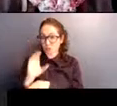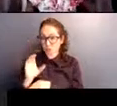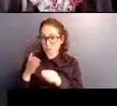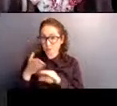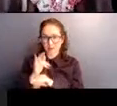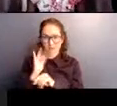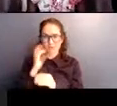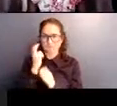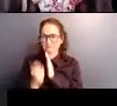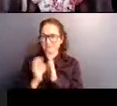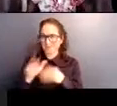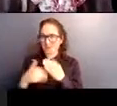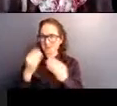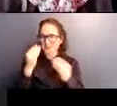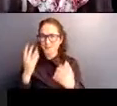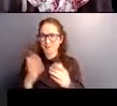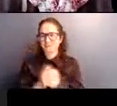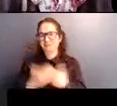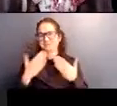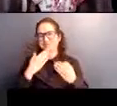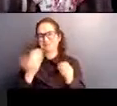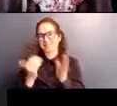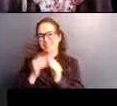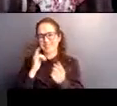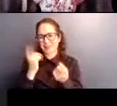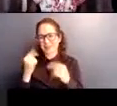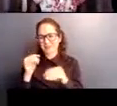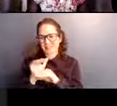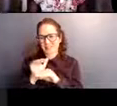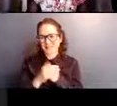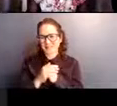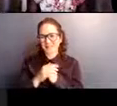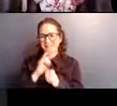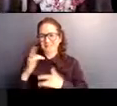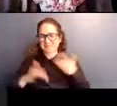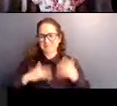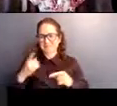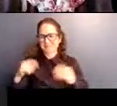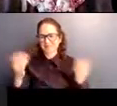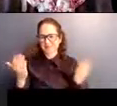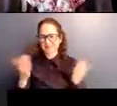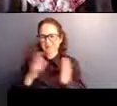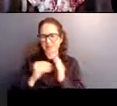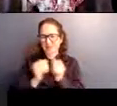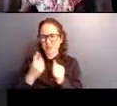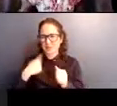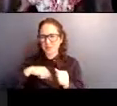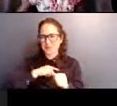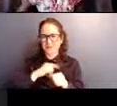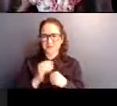the content. And I wanna thank you again for being here tonight. We're so glad you're here to learn with us.